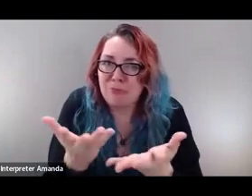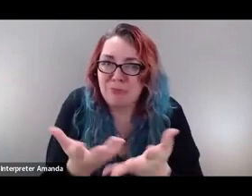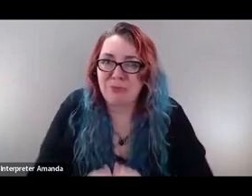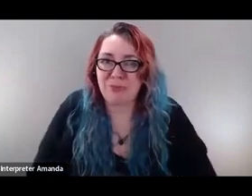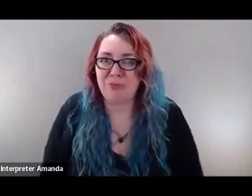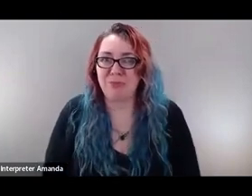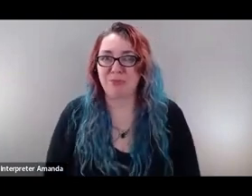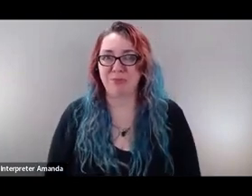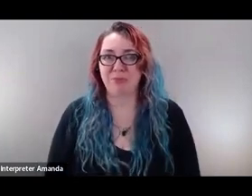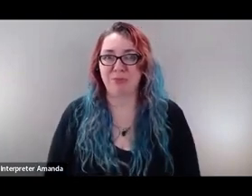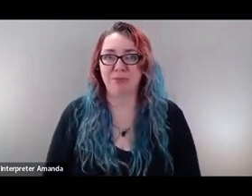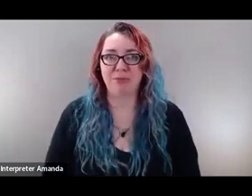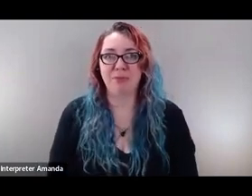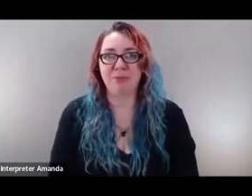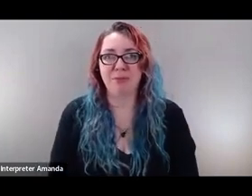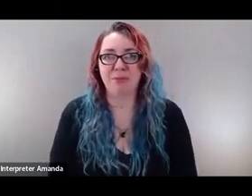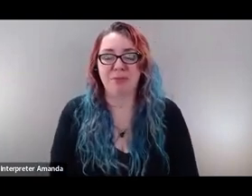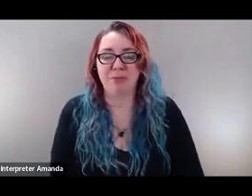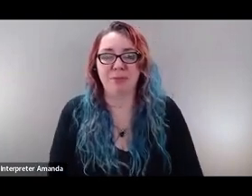to go?